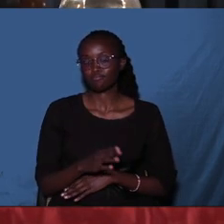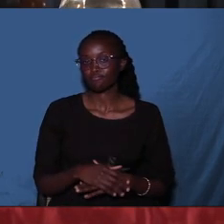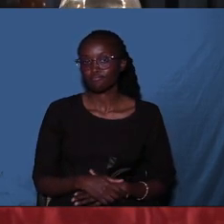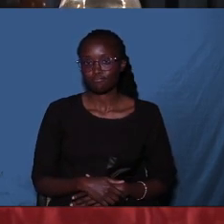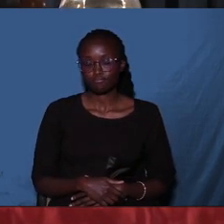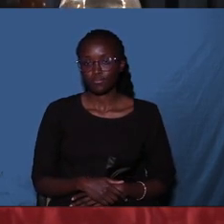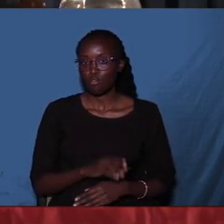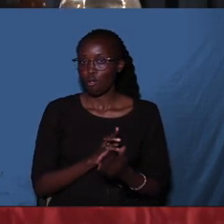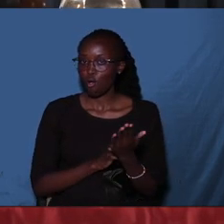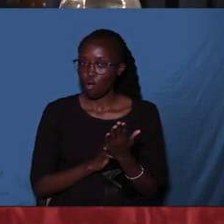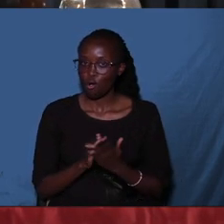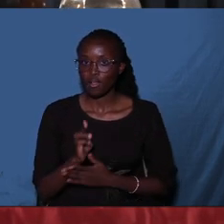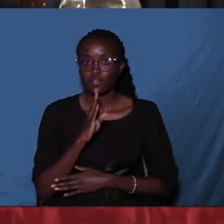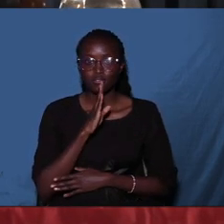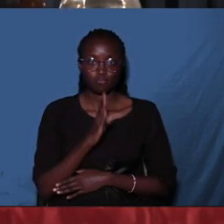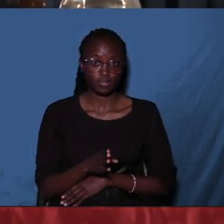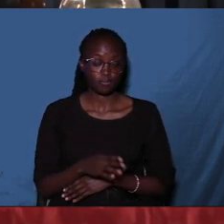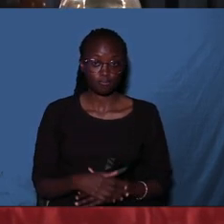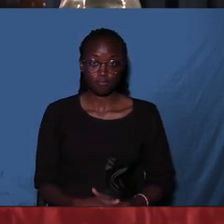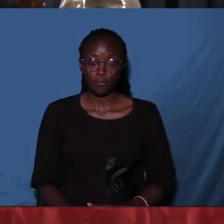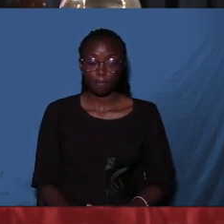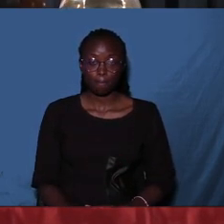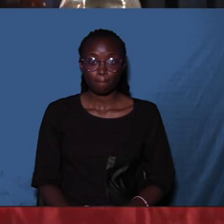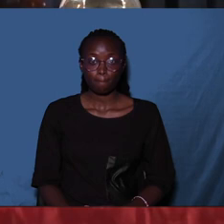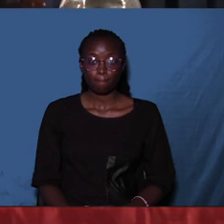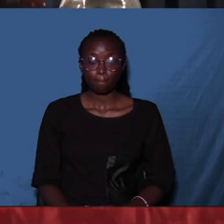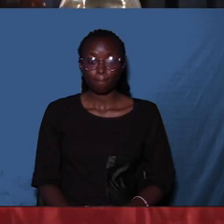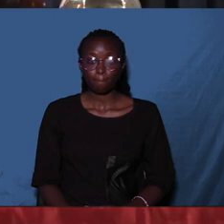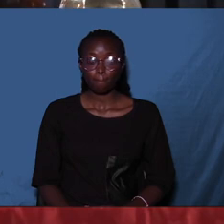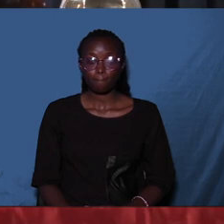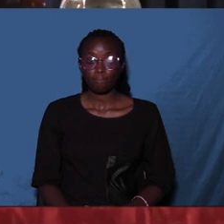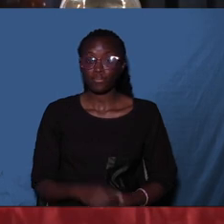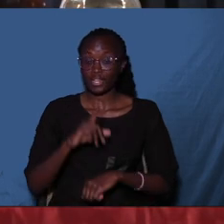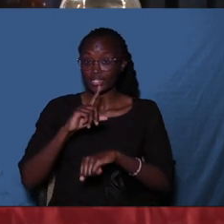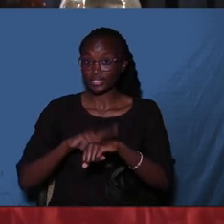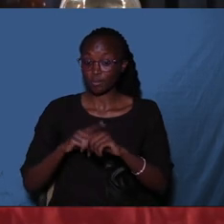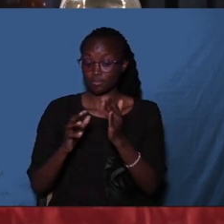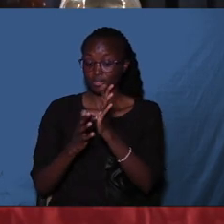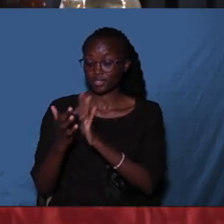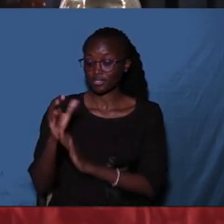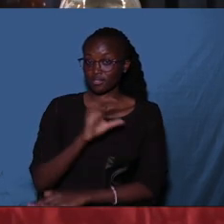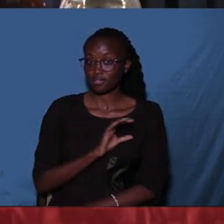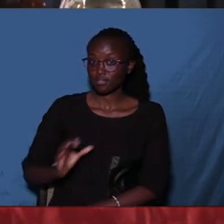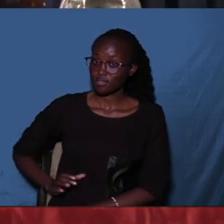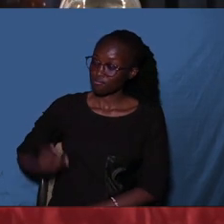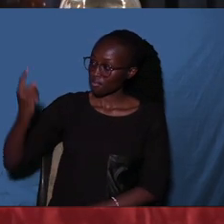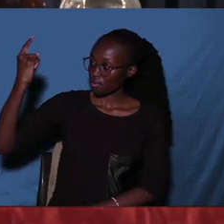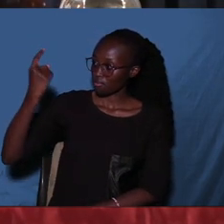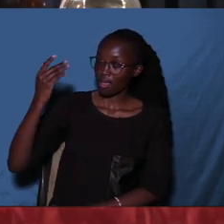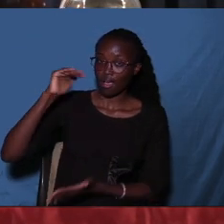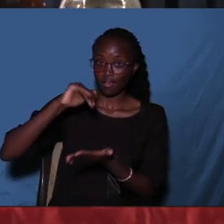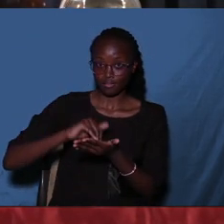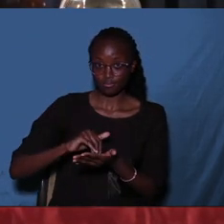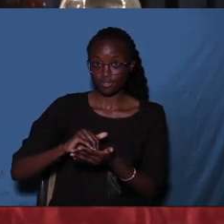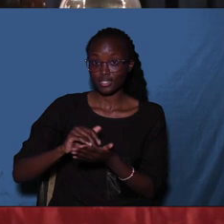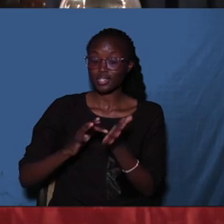judge you. And what kind of judgment will you receive? Will it be a photocopy or an original